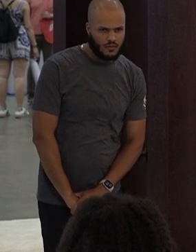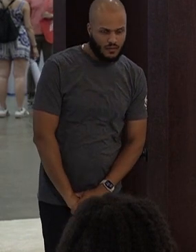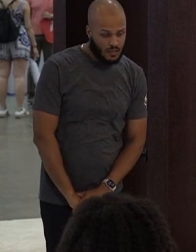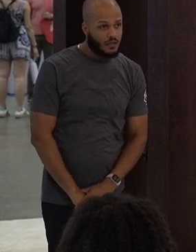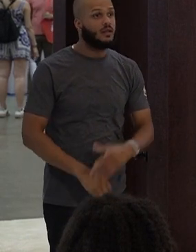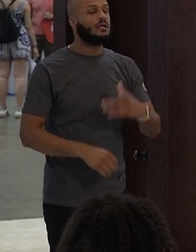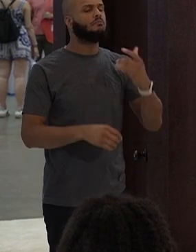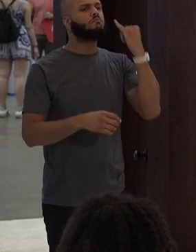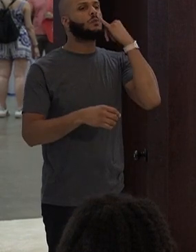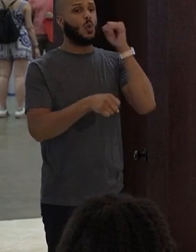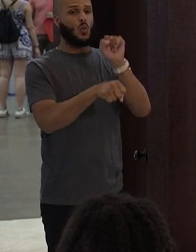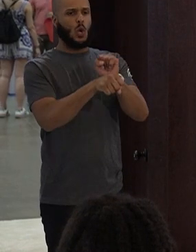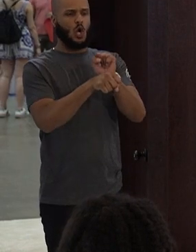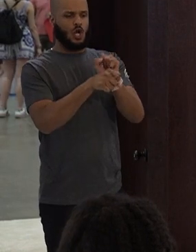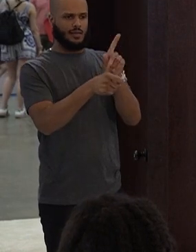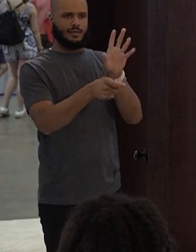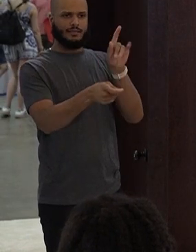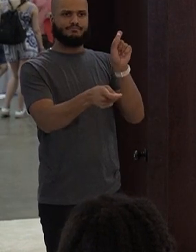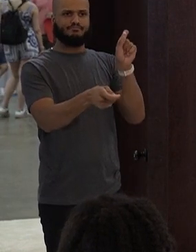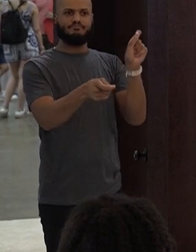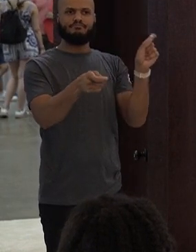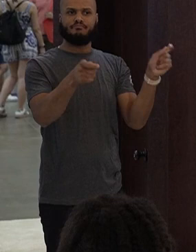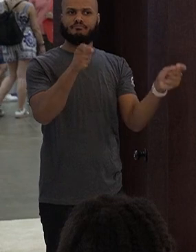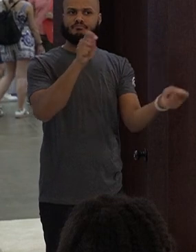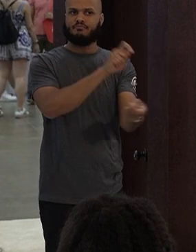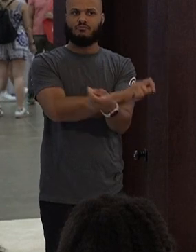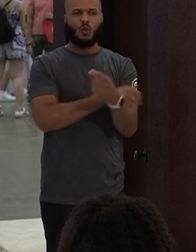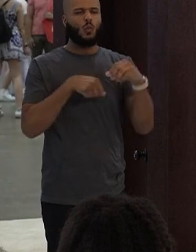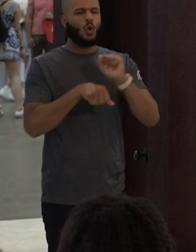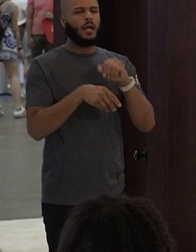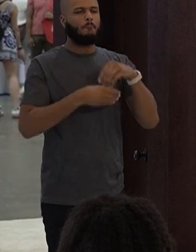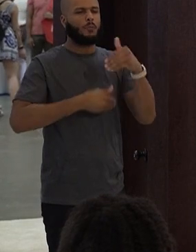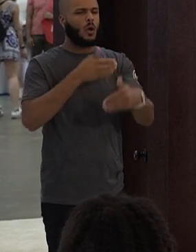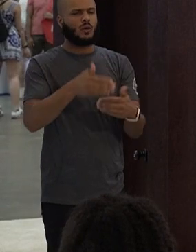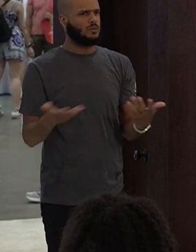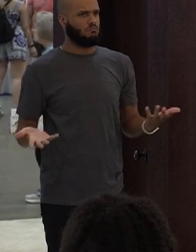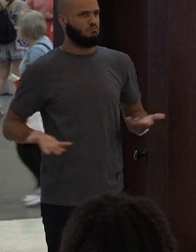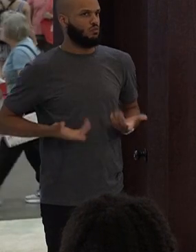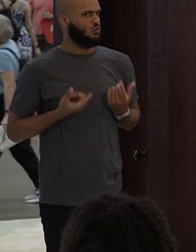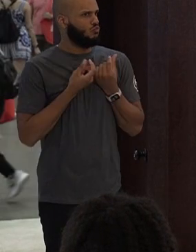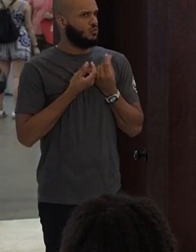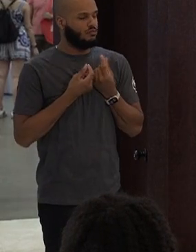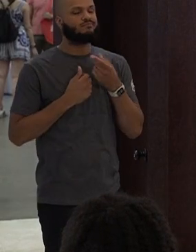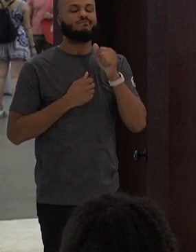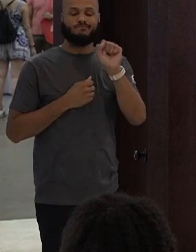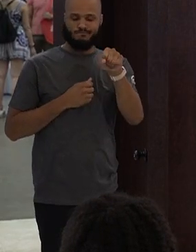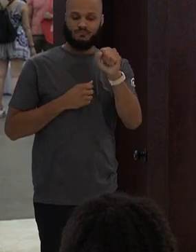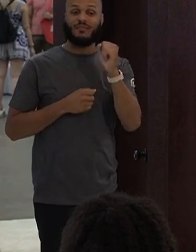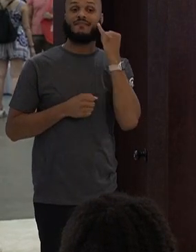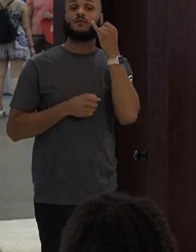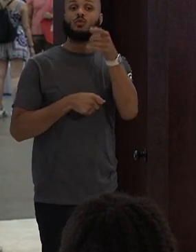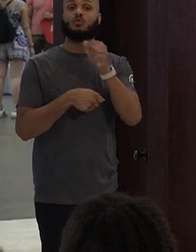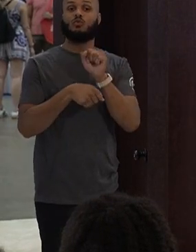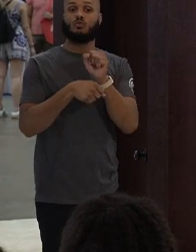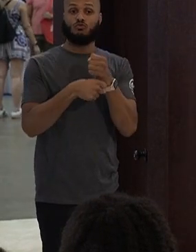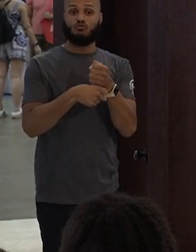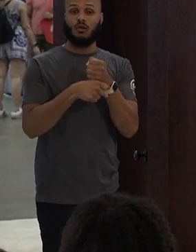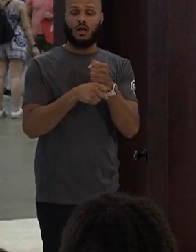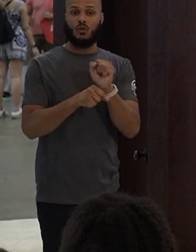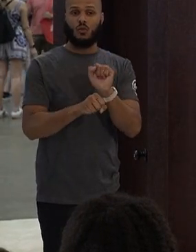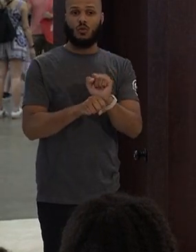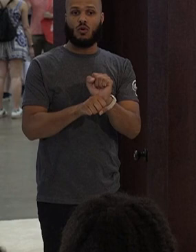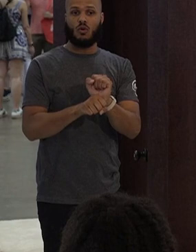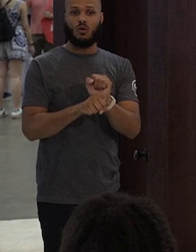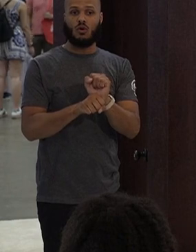changing? Yes, a work in progress. So when you create a work, you